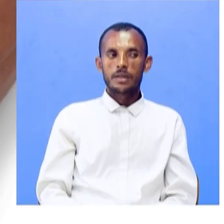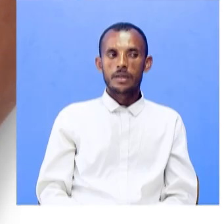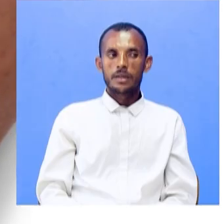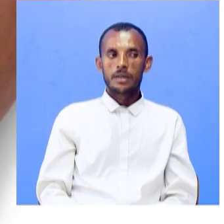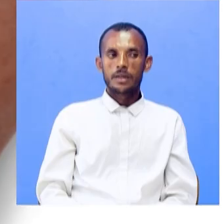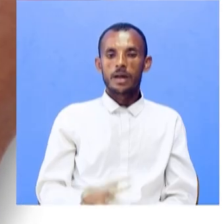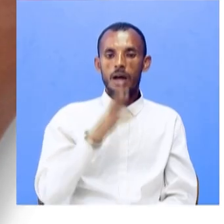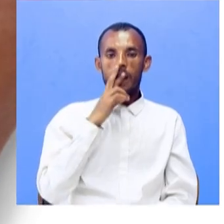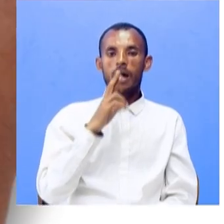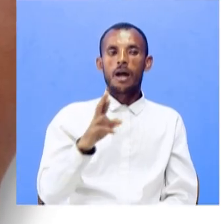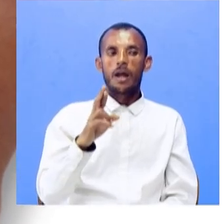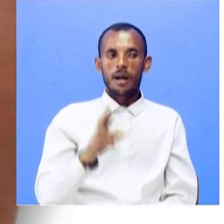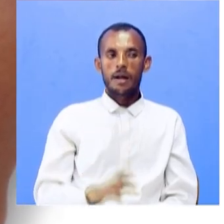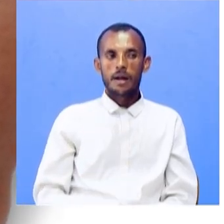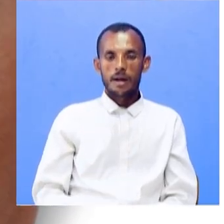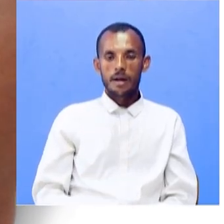are